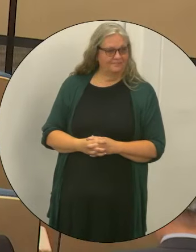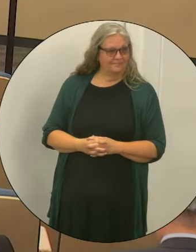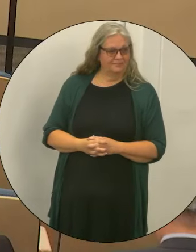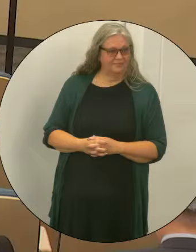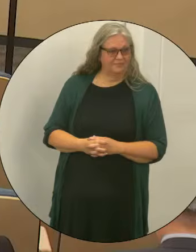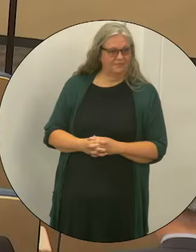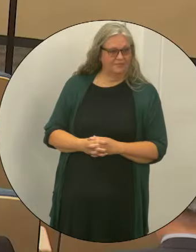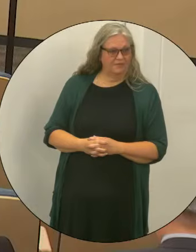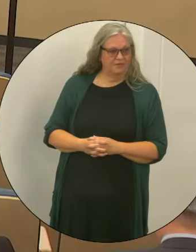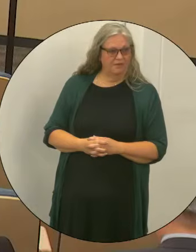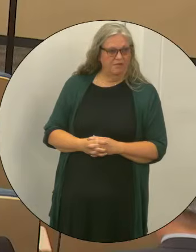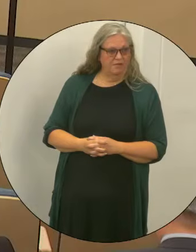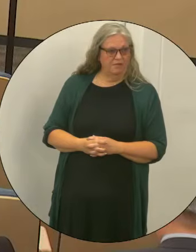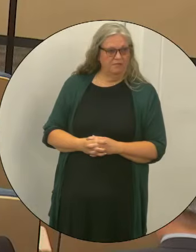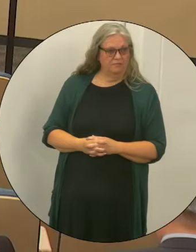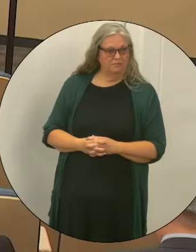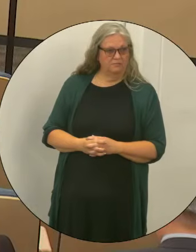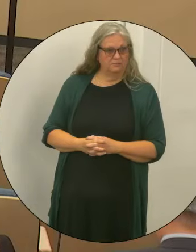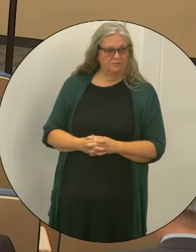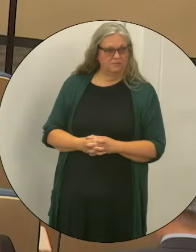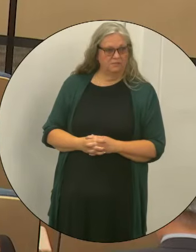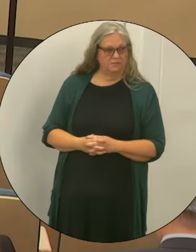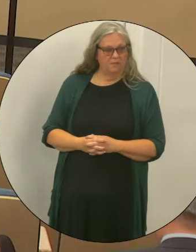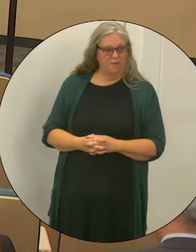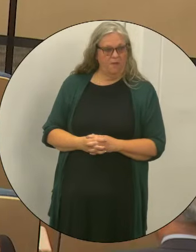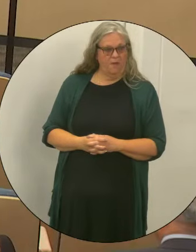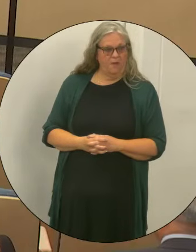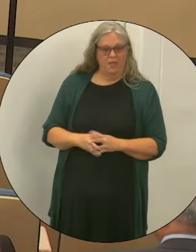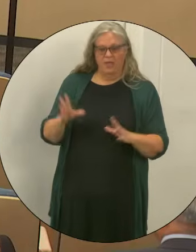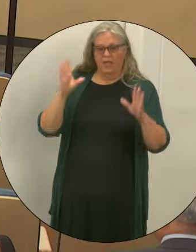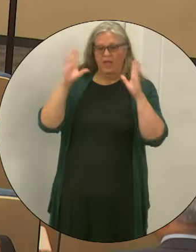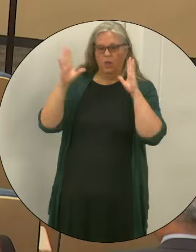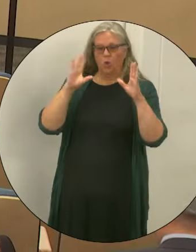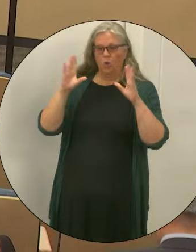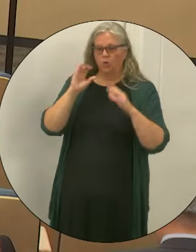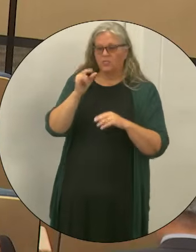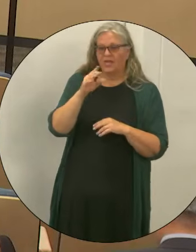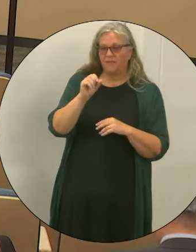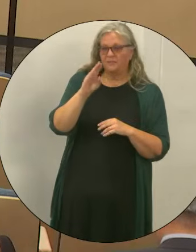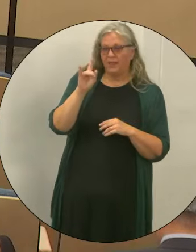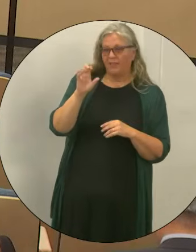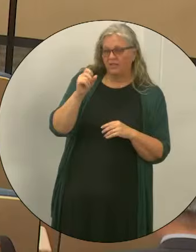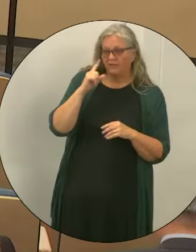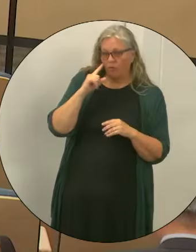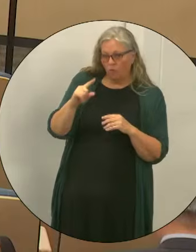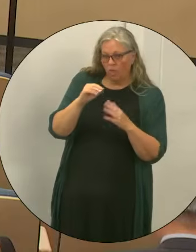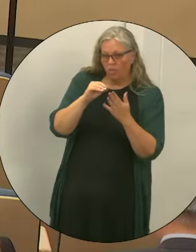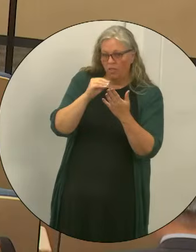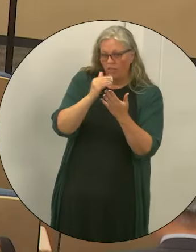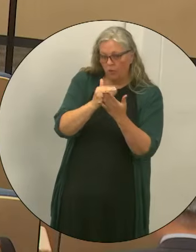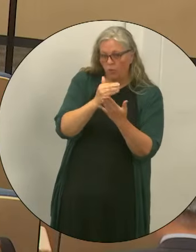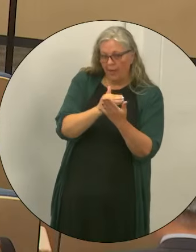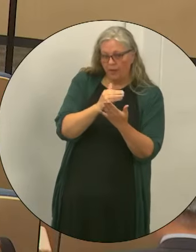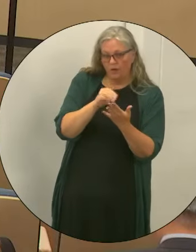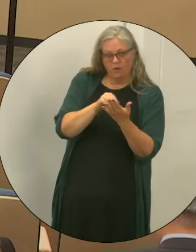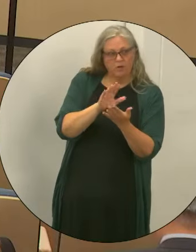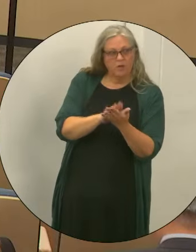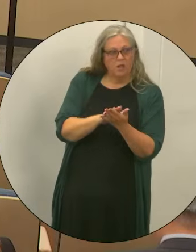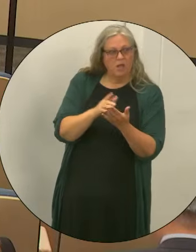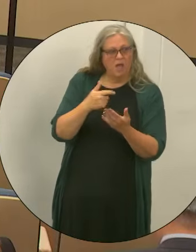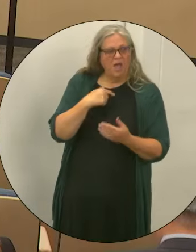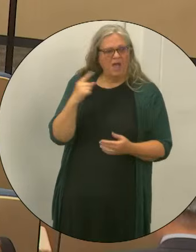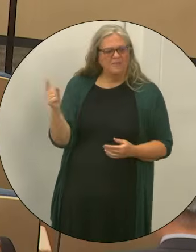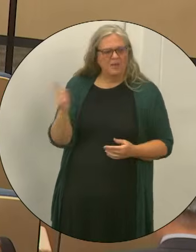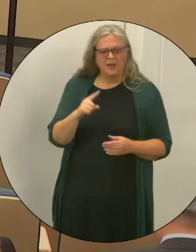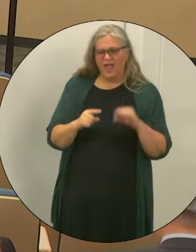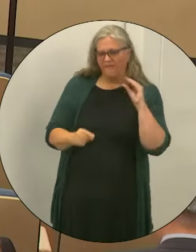Sure. Oh, that works. Hello, James Bayless for the record. I guess I'm just mainly coming up here.